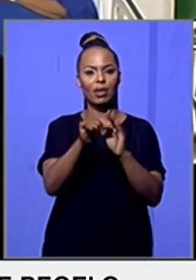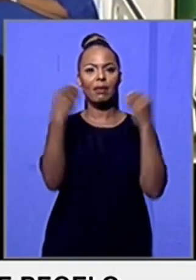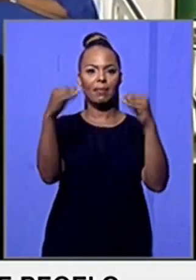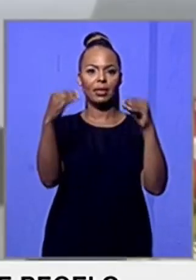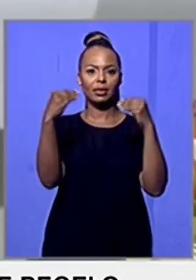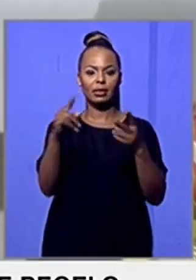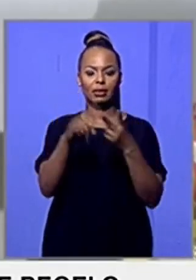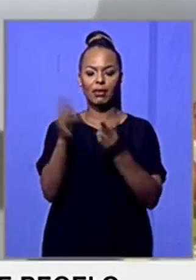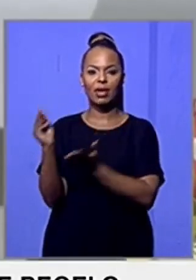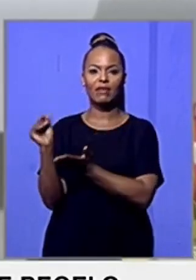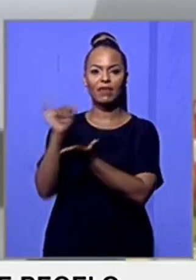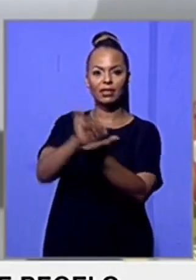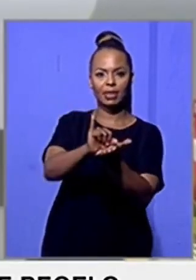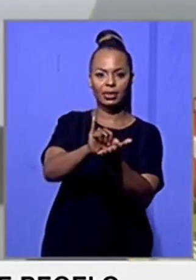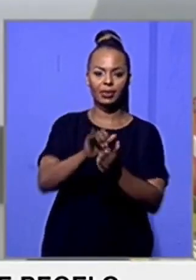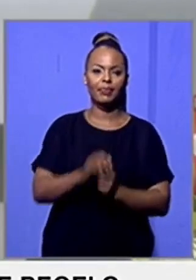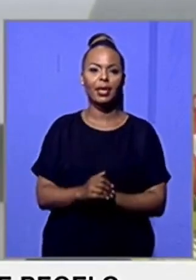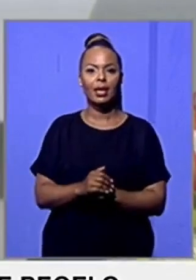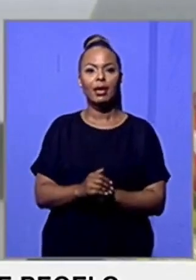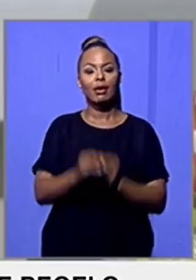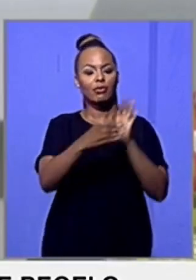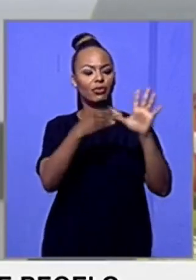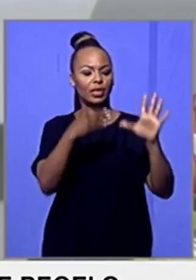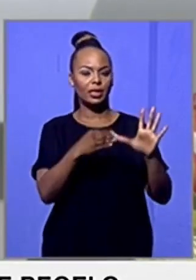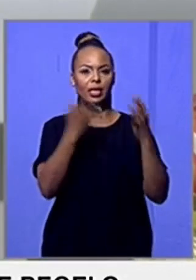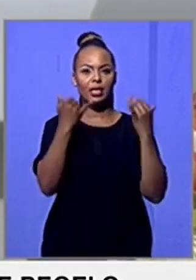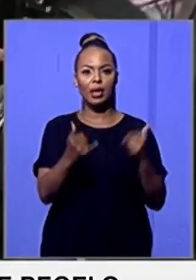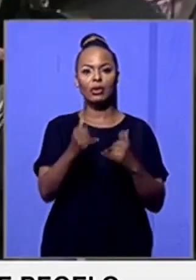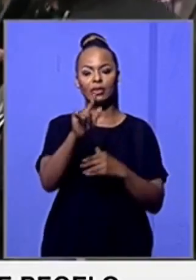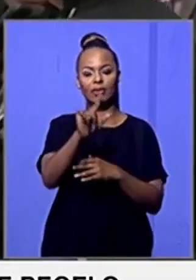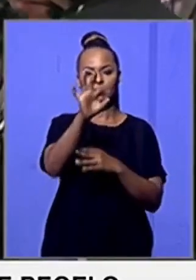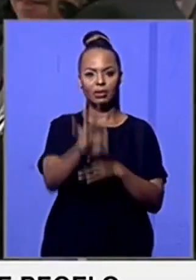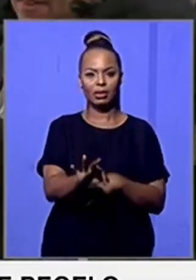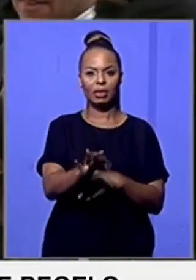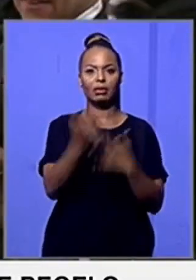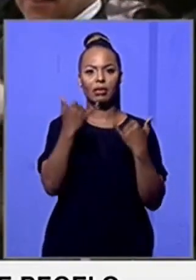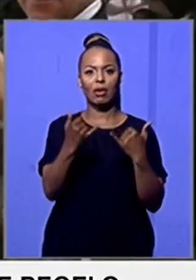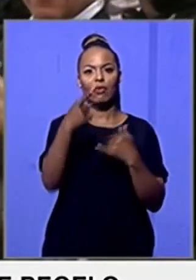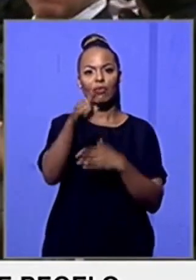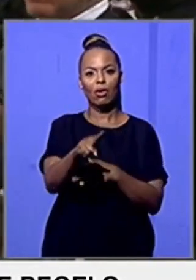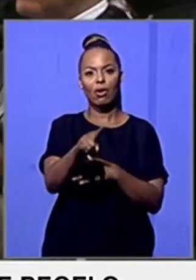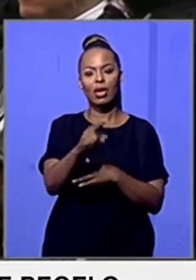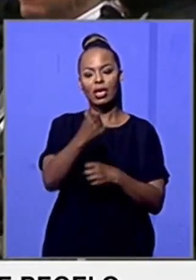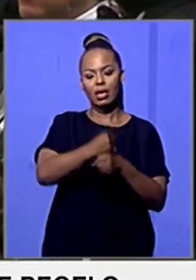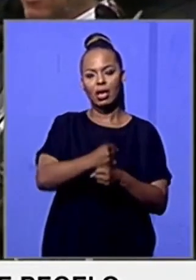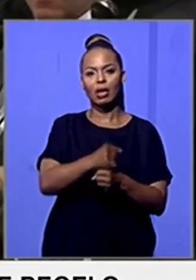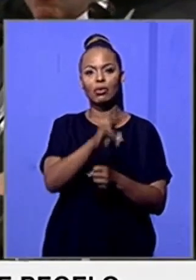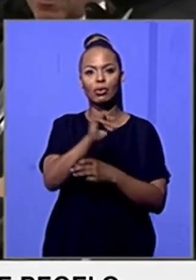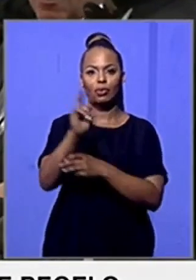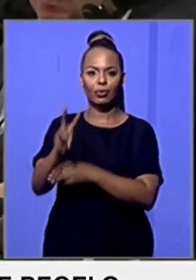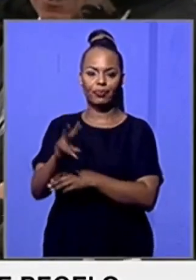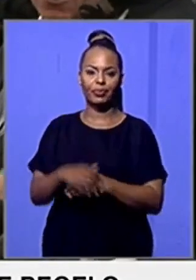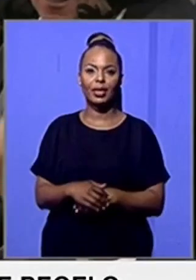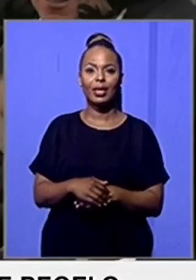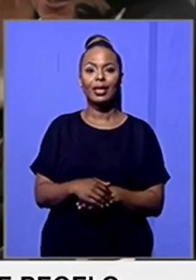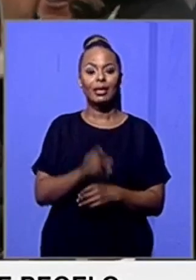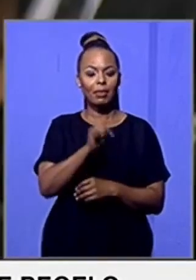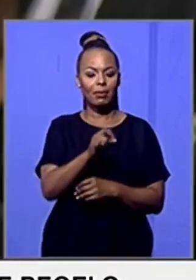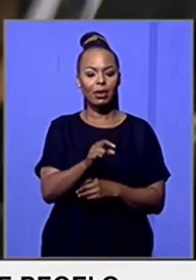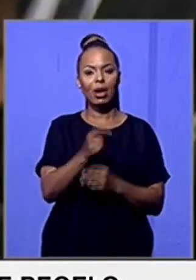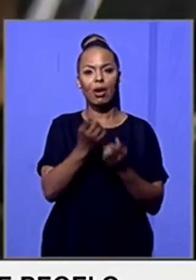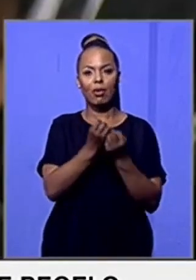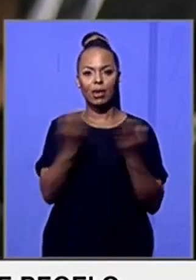le dipeeletso. BRICS e dirile diperesente di le 7 mo dikgwebisanong ya lefatshe ya 2000 mme e godile ka diperesente